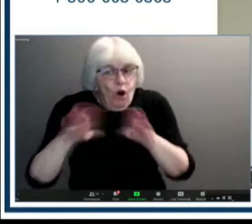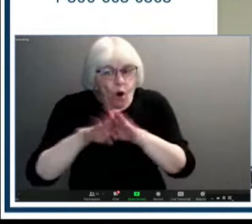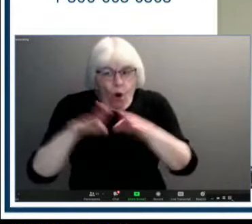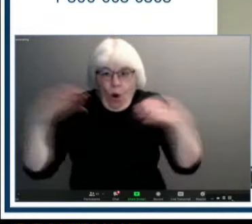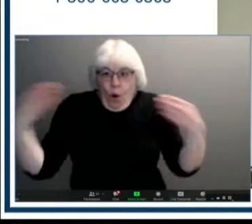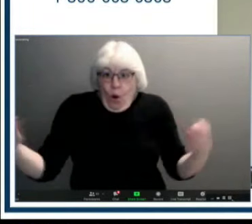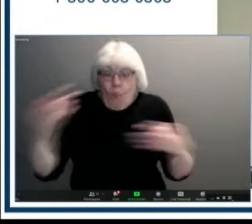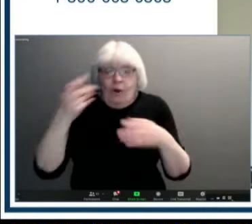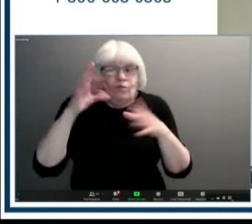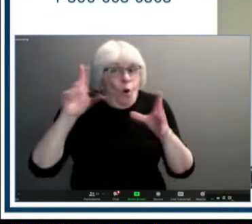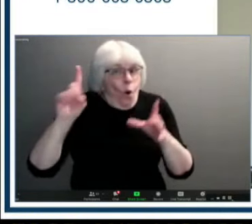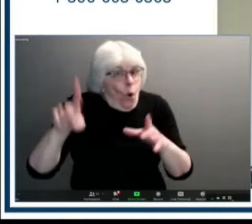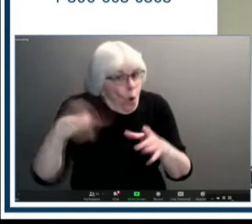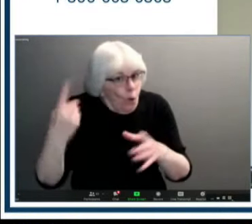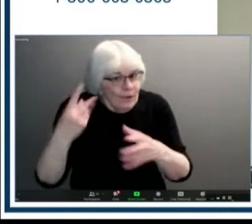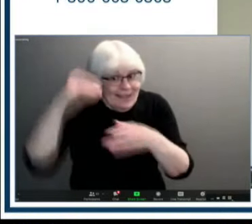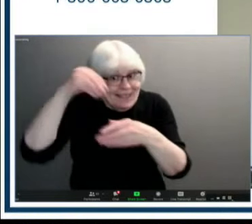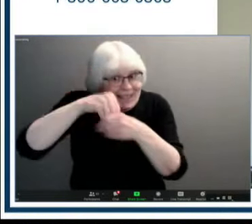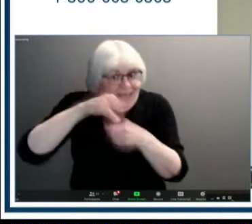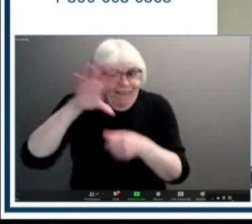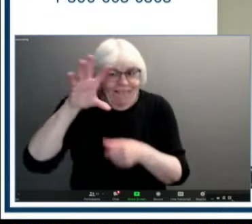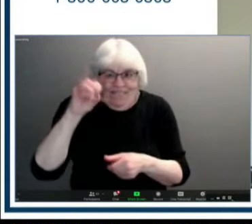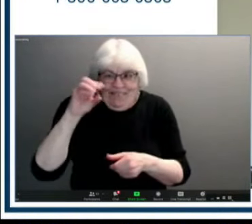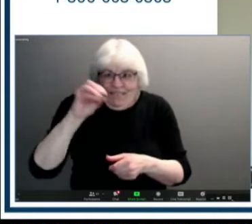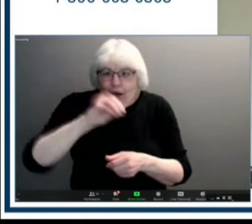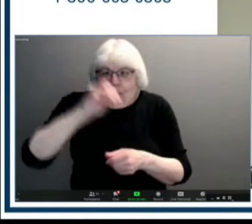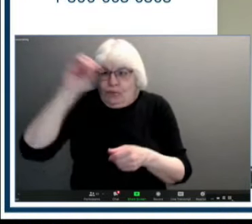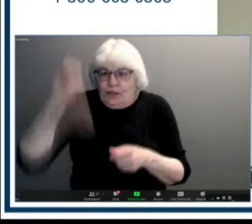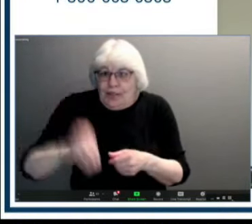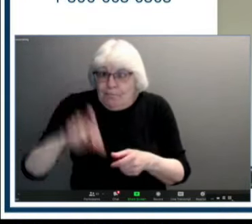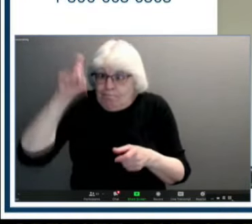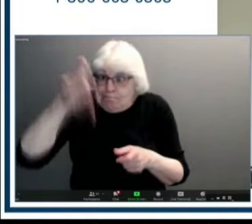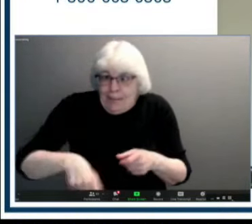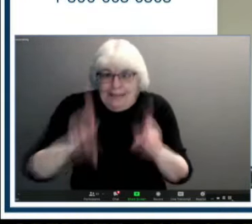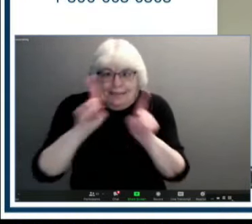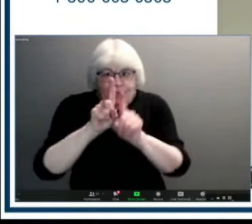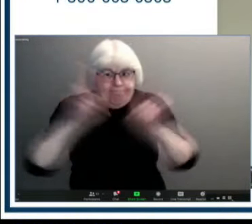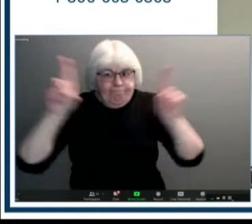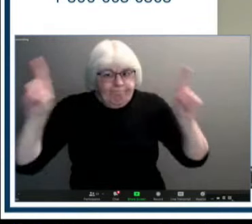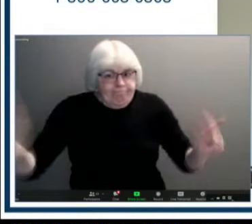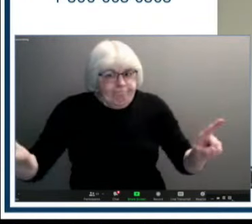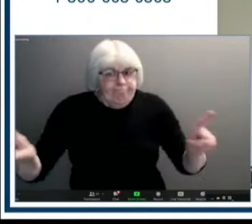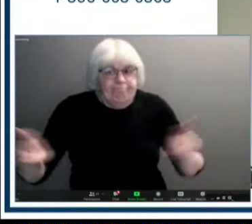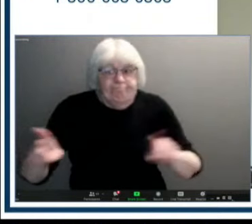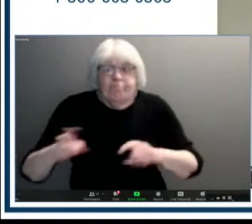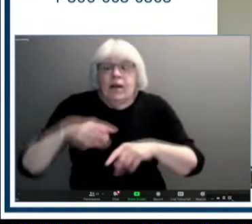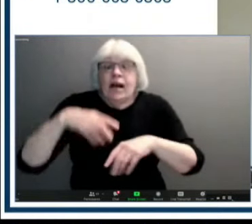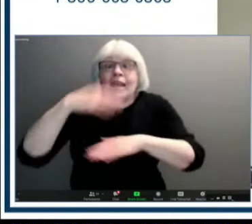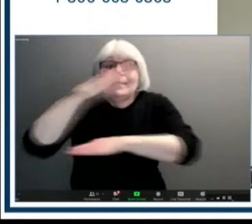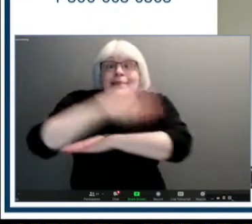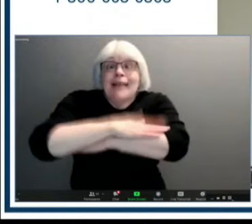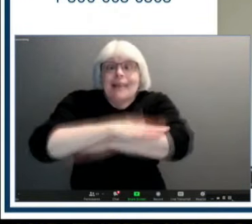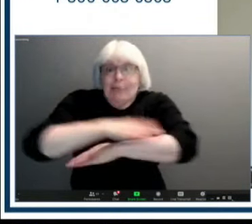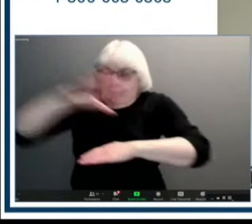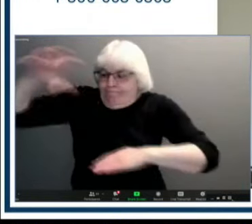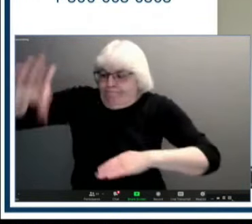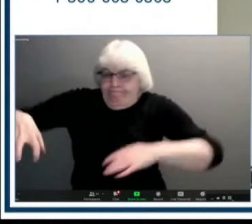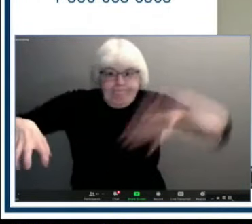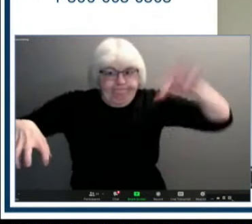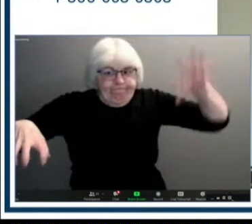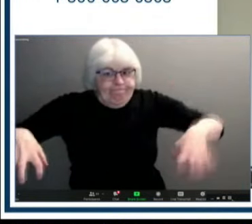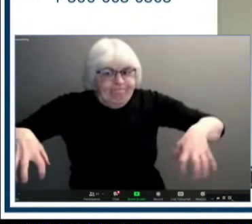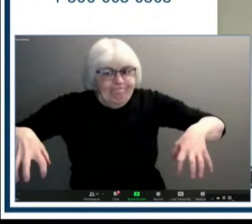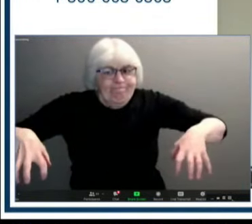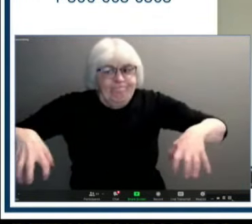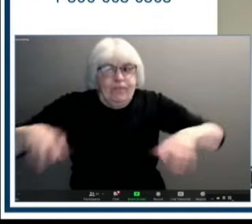the required physical distancing between tables, and there will now be a limit of 10 people per table. And as well, they